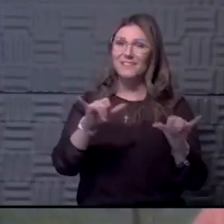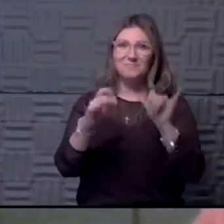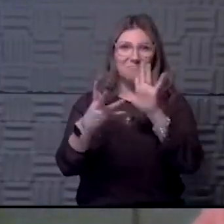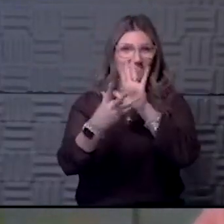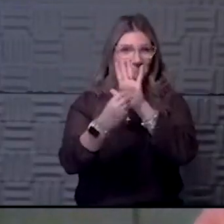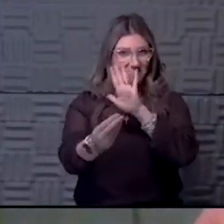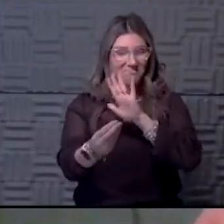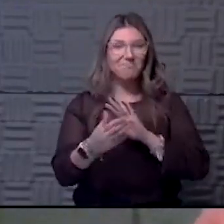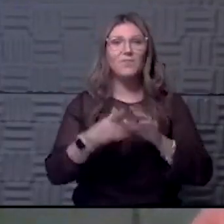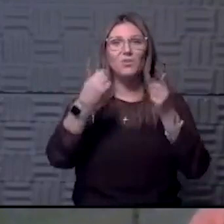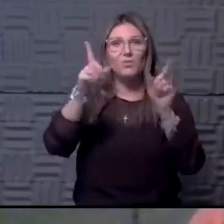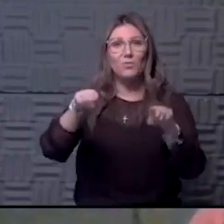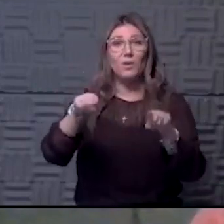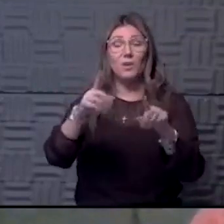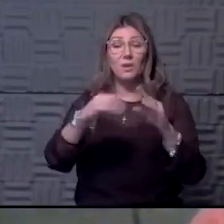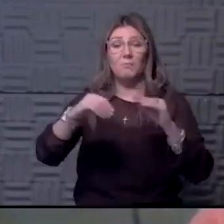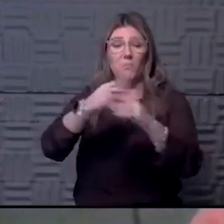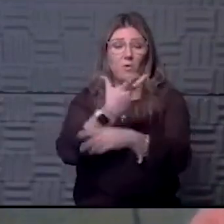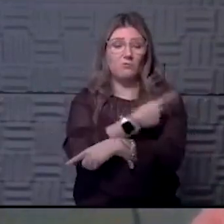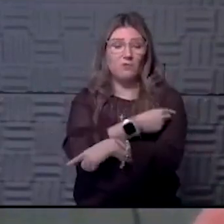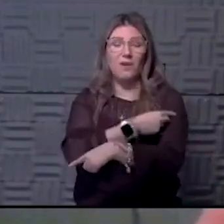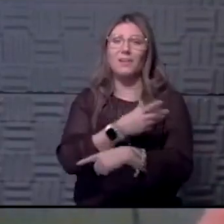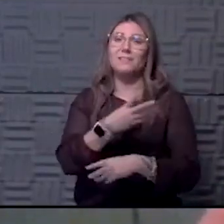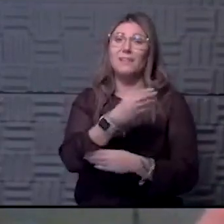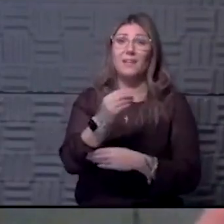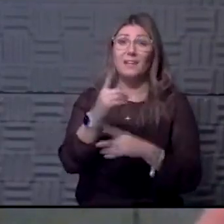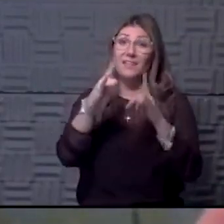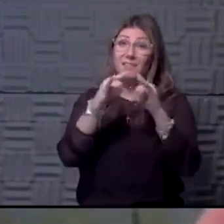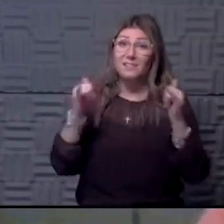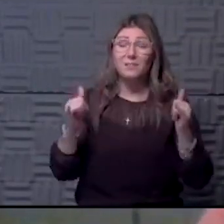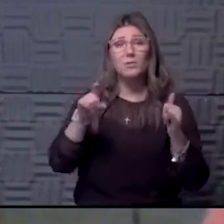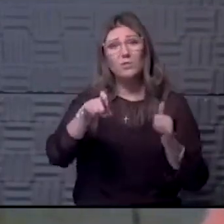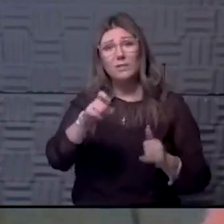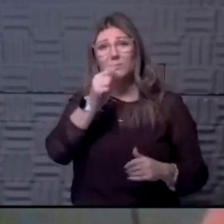arms. But at the same time, we all have to be a little bit